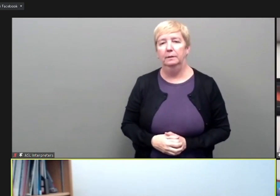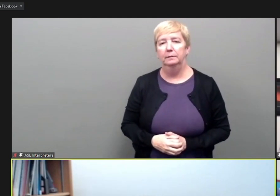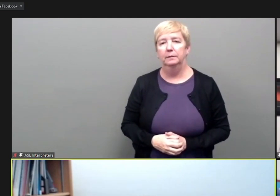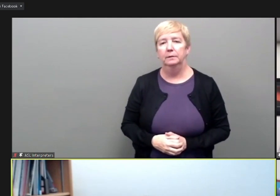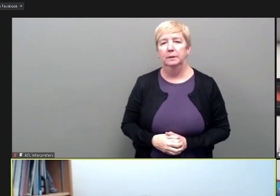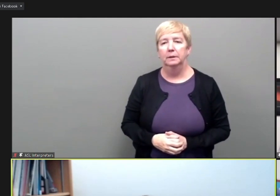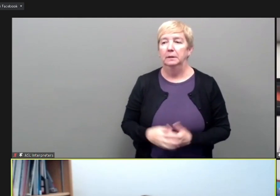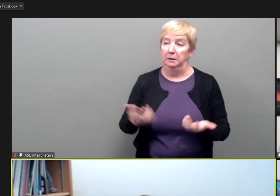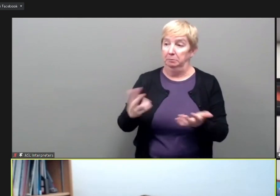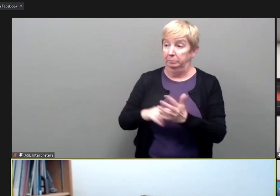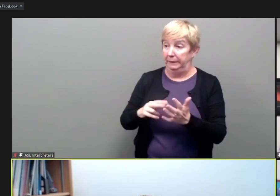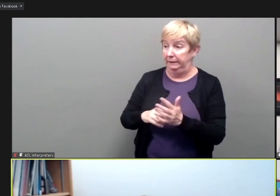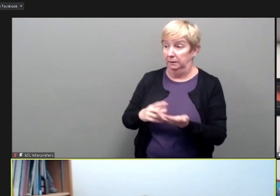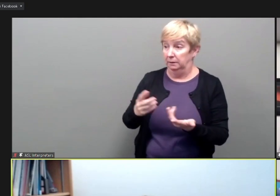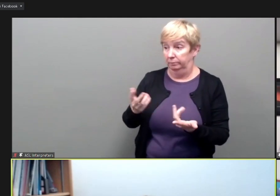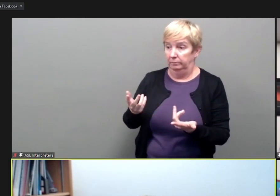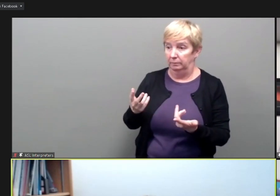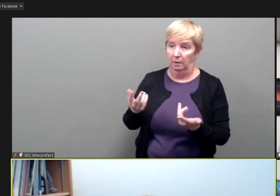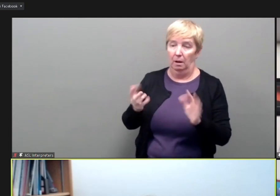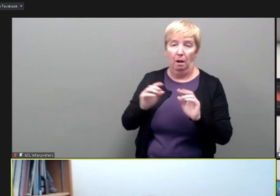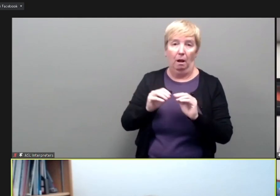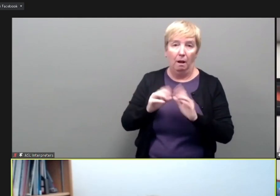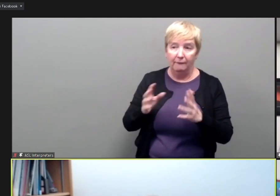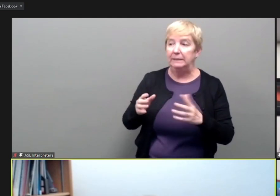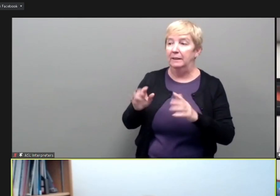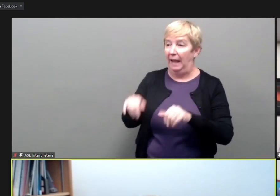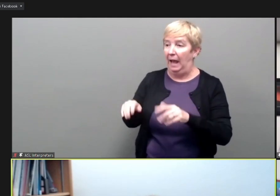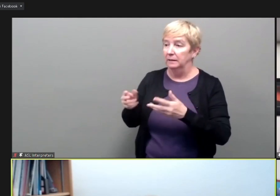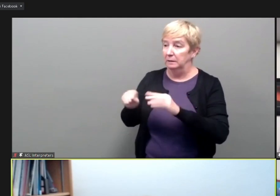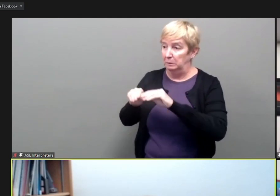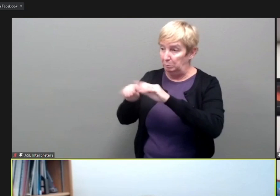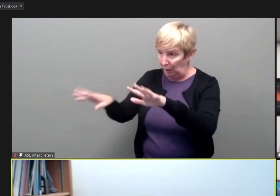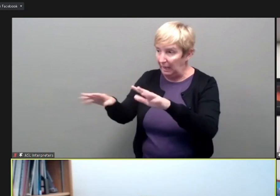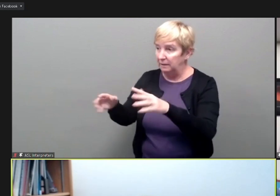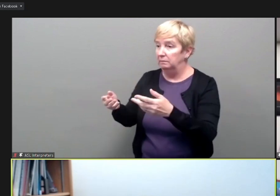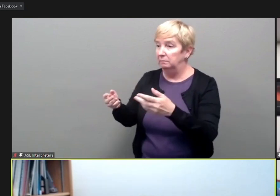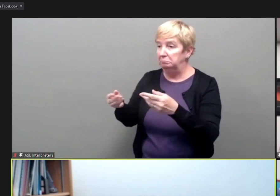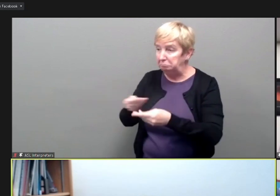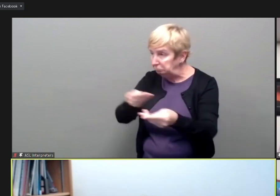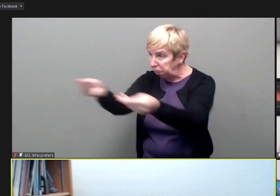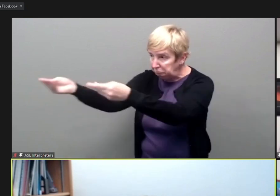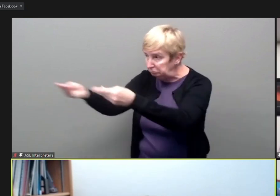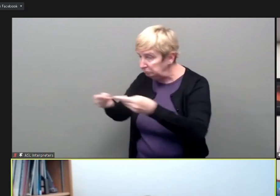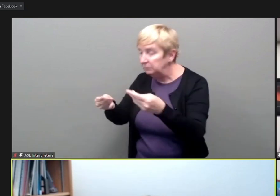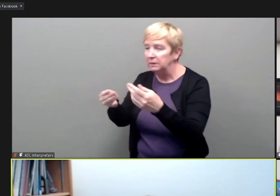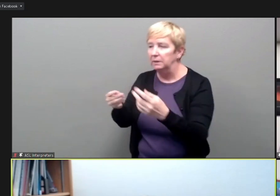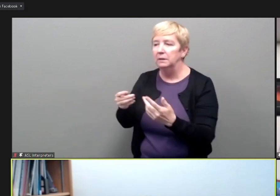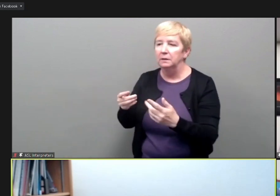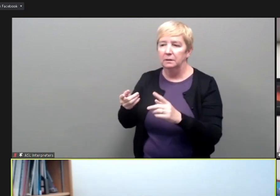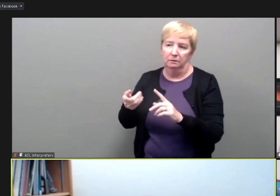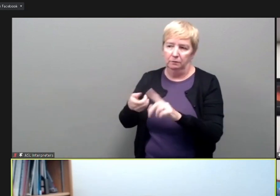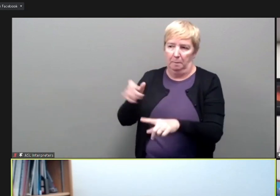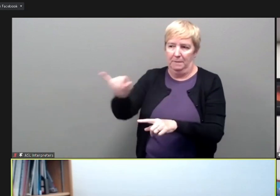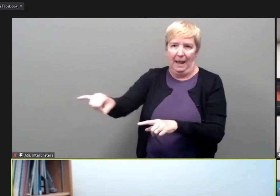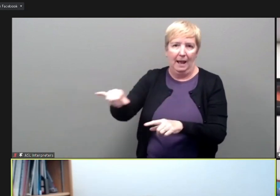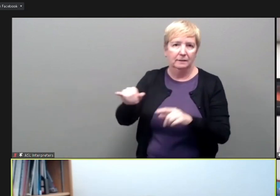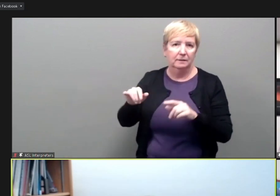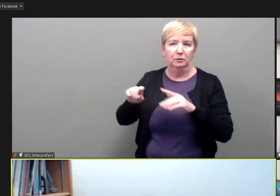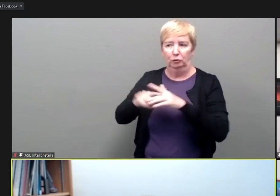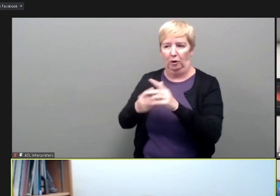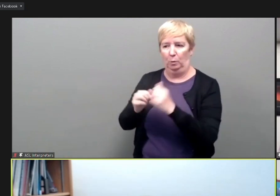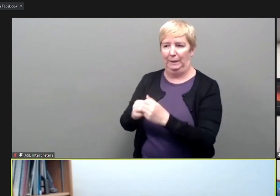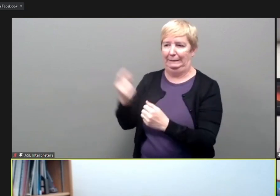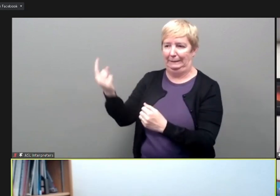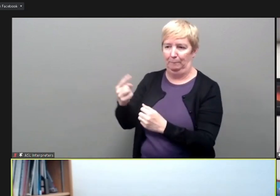can expect that a lot of the transmission is occurring from those chains that start off with